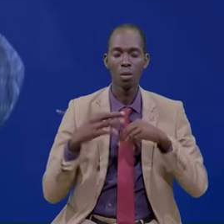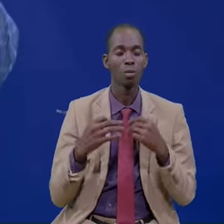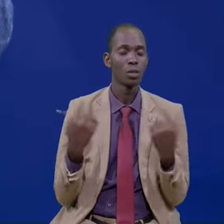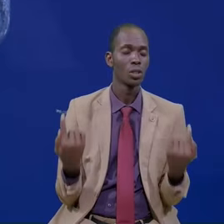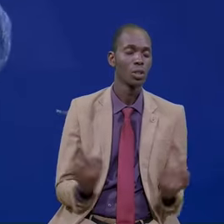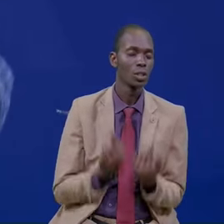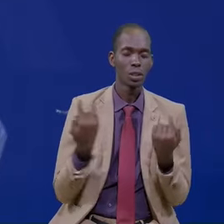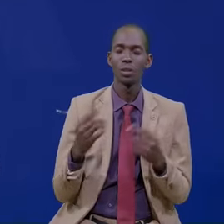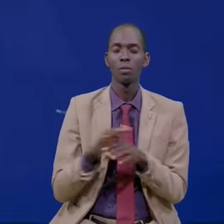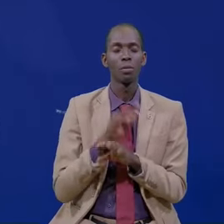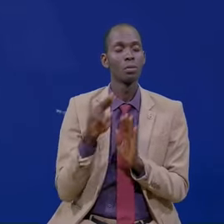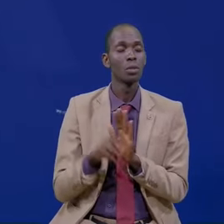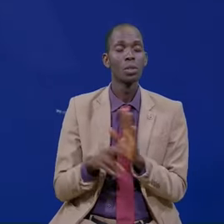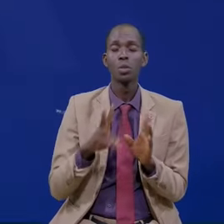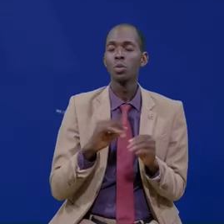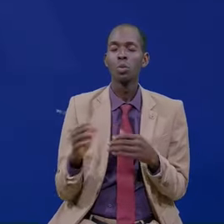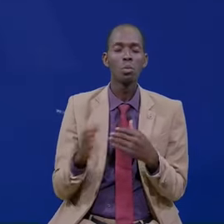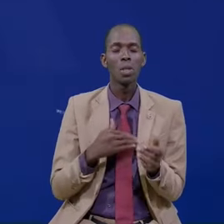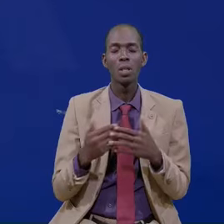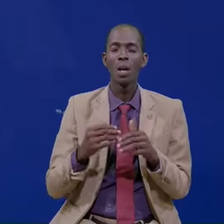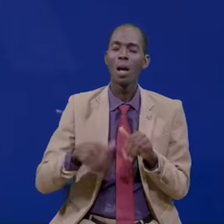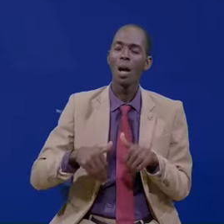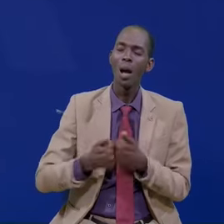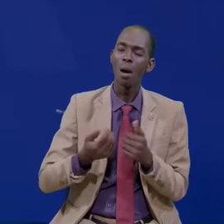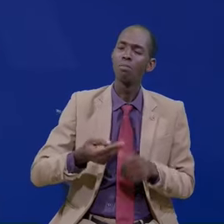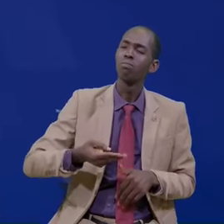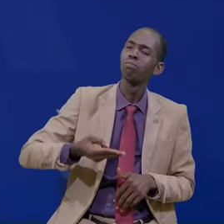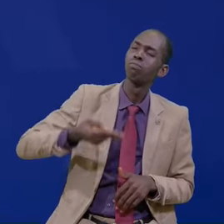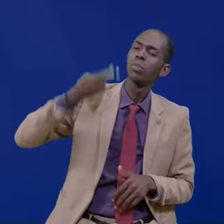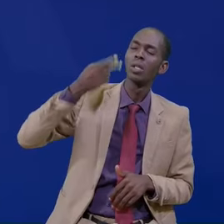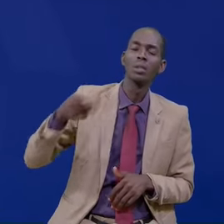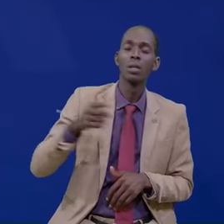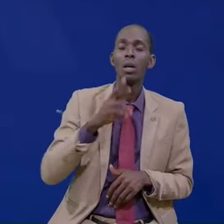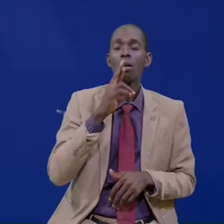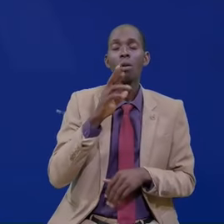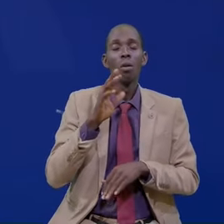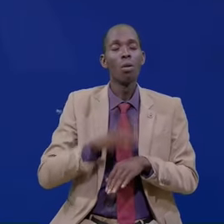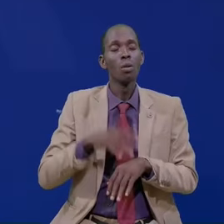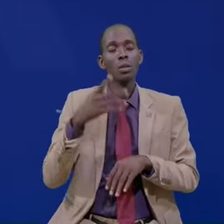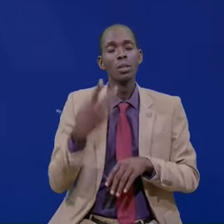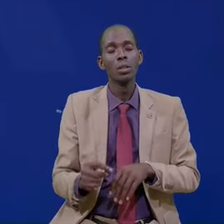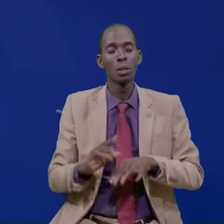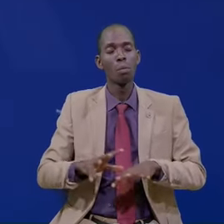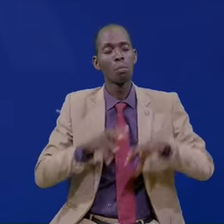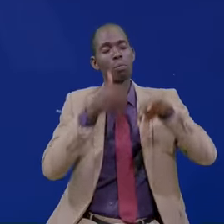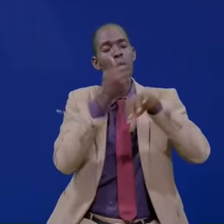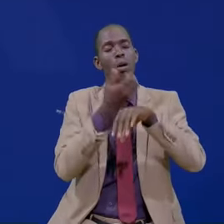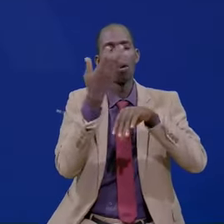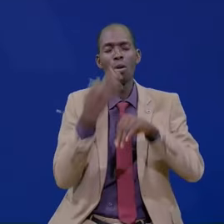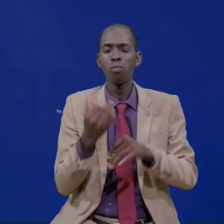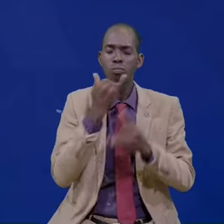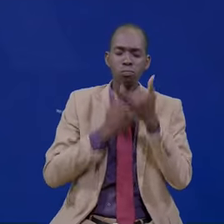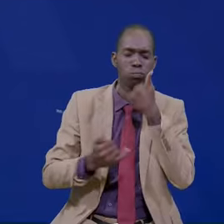sinfulness high in the on the mountain of crime everyone